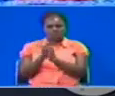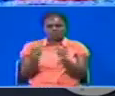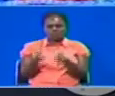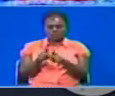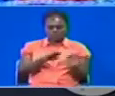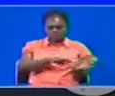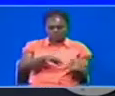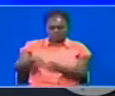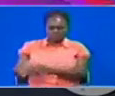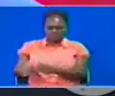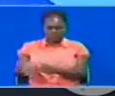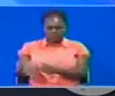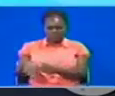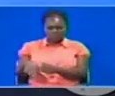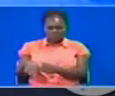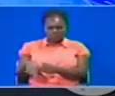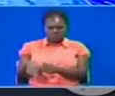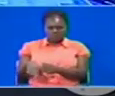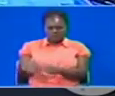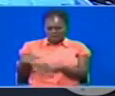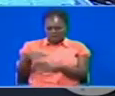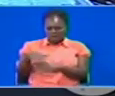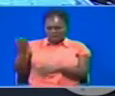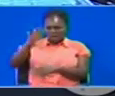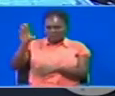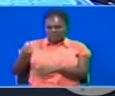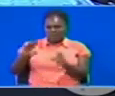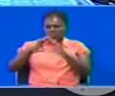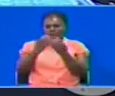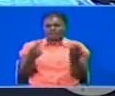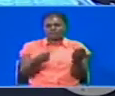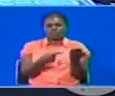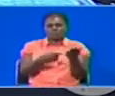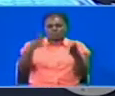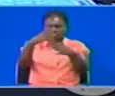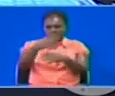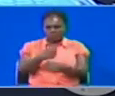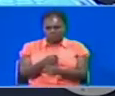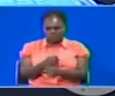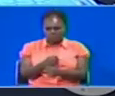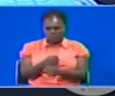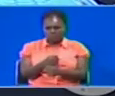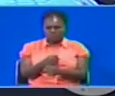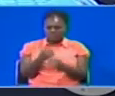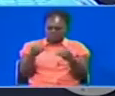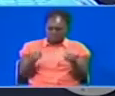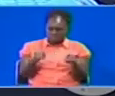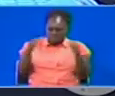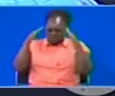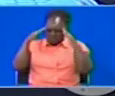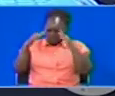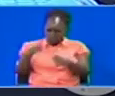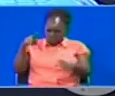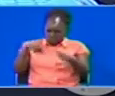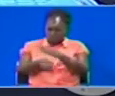Moving on, in a bid to grow its foothold in Africa, global technology company Microsoft is training its eyes on penetrating